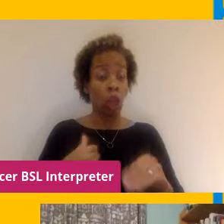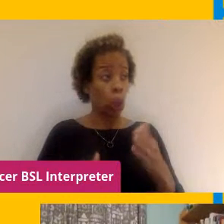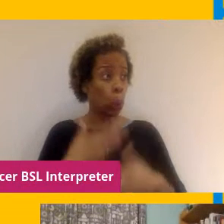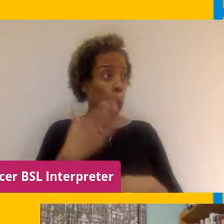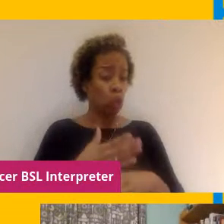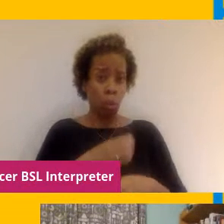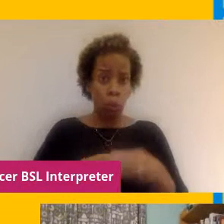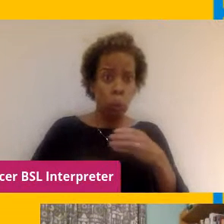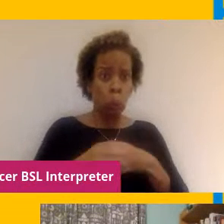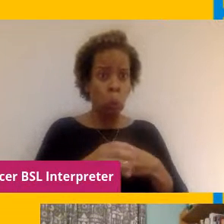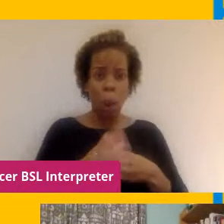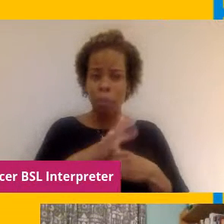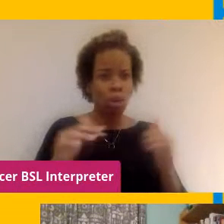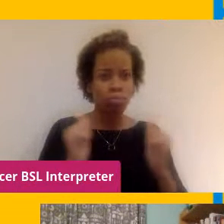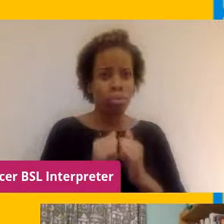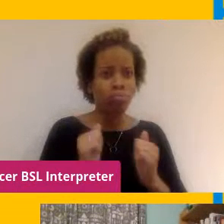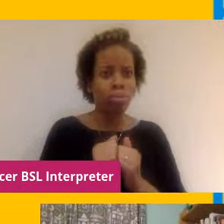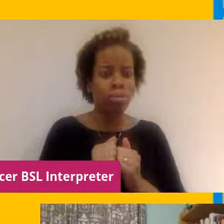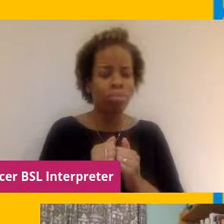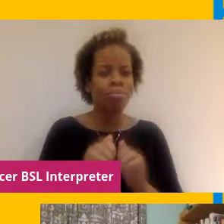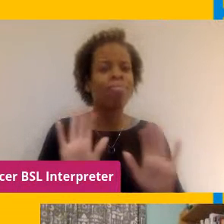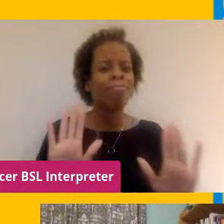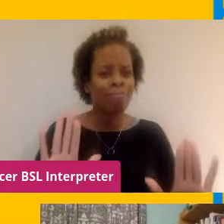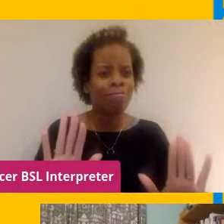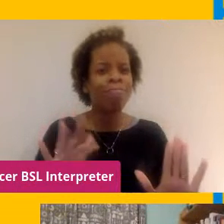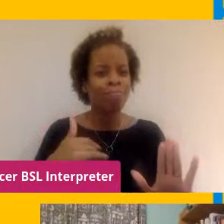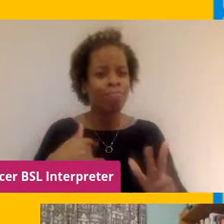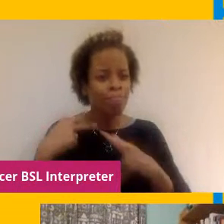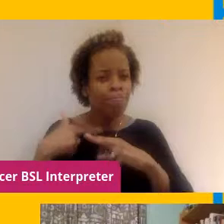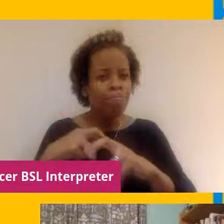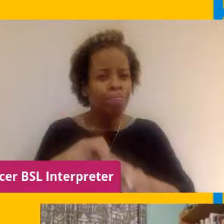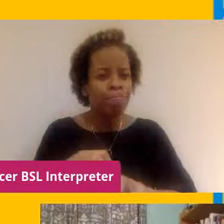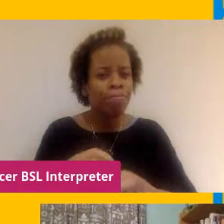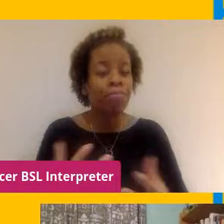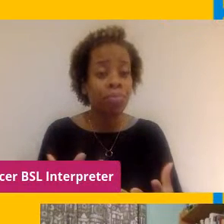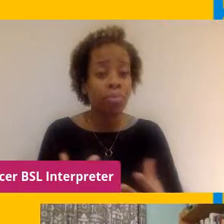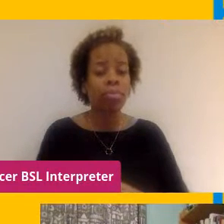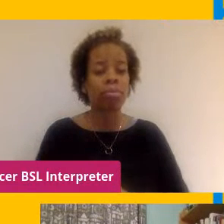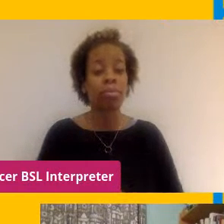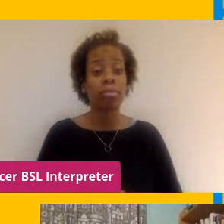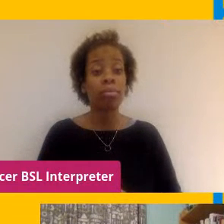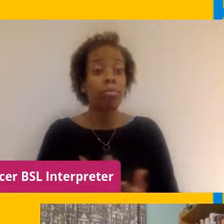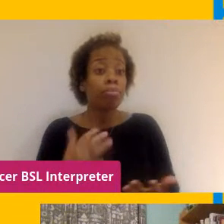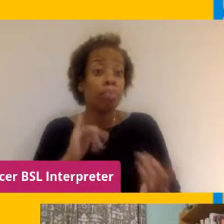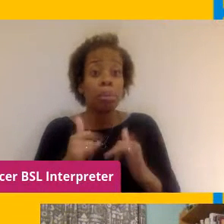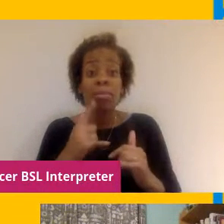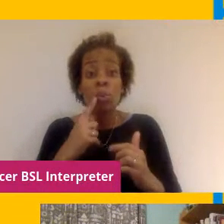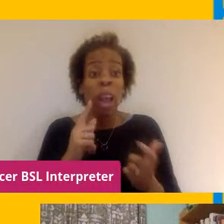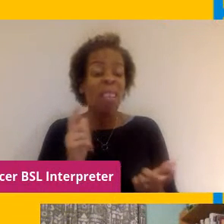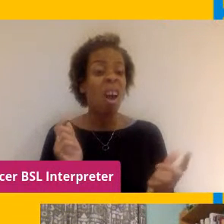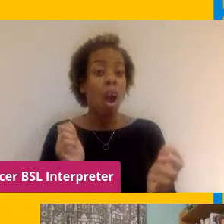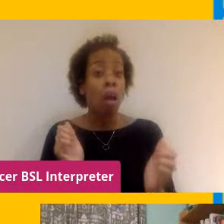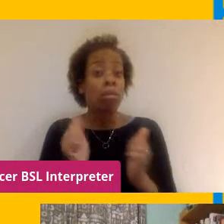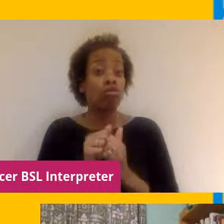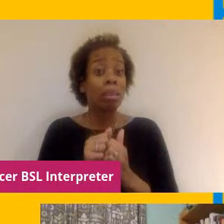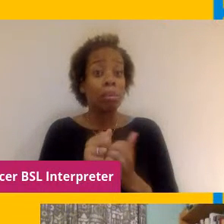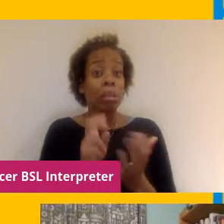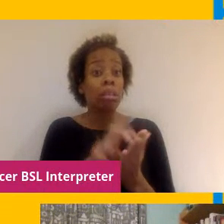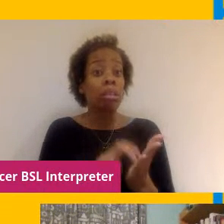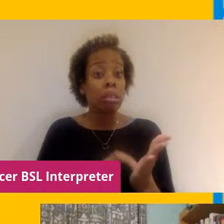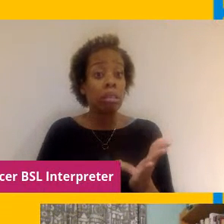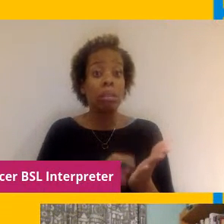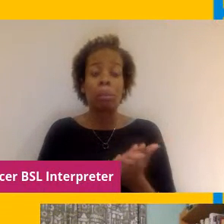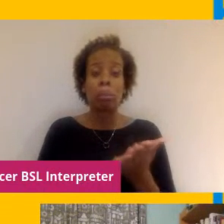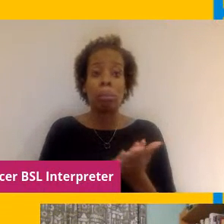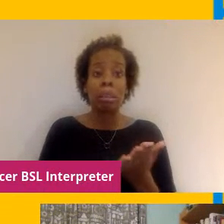slot me into is not appropriate. But obviously, you might be able to kind of settle and get an agreement before you kind of have to take it to the